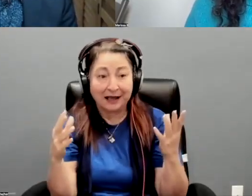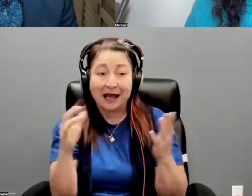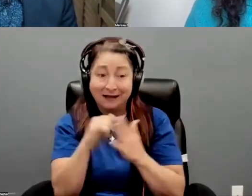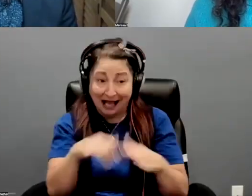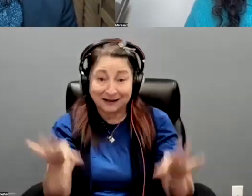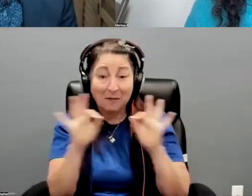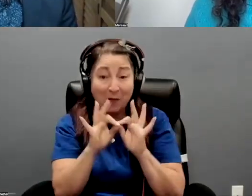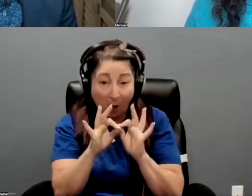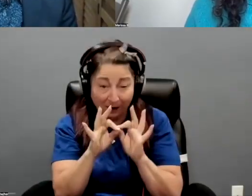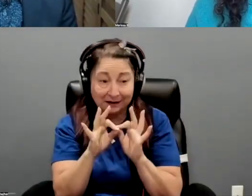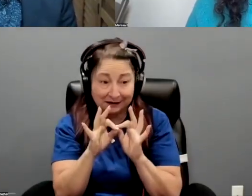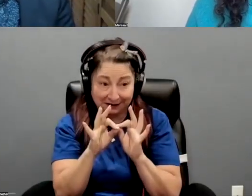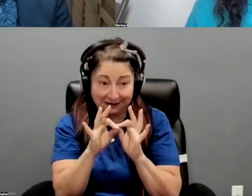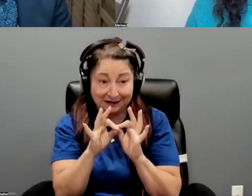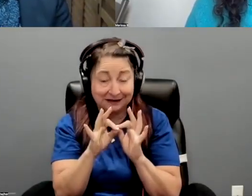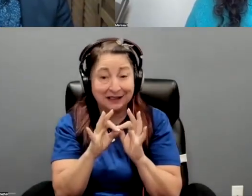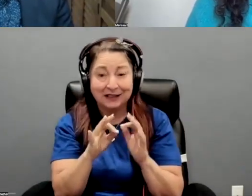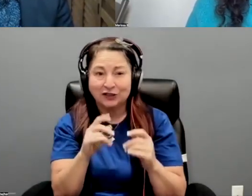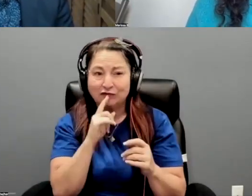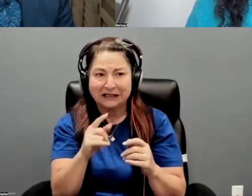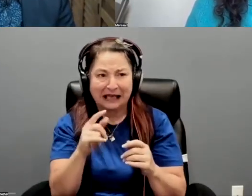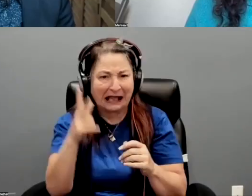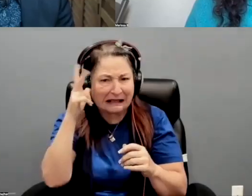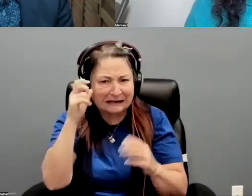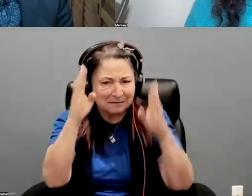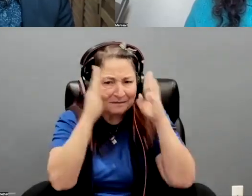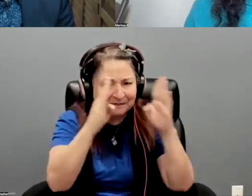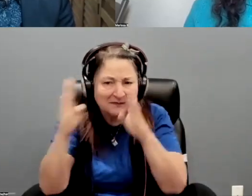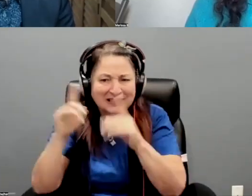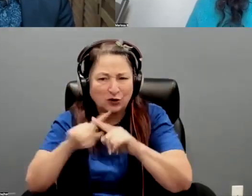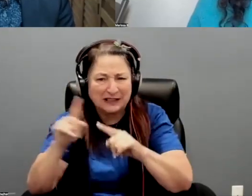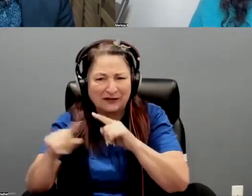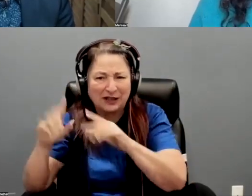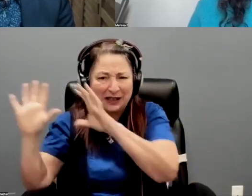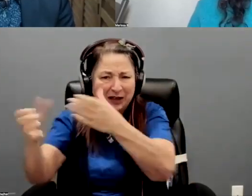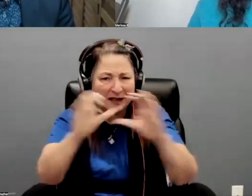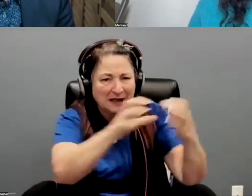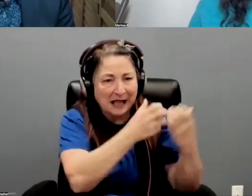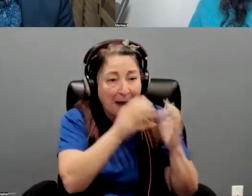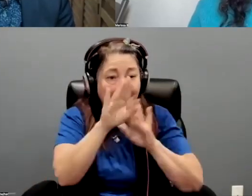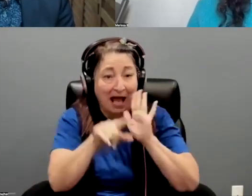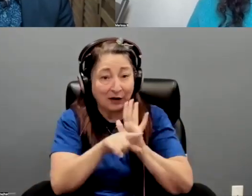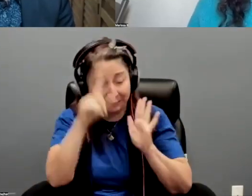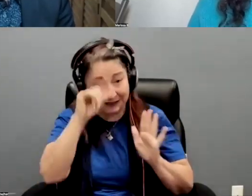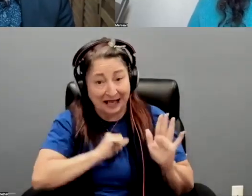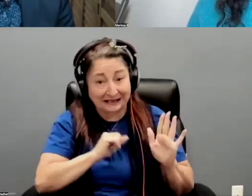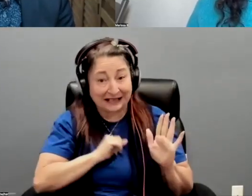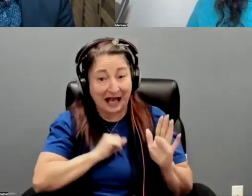listen to a number of different communities and a number of different backgrounds, especially because myself growing up in the